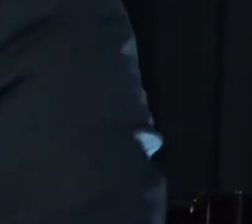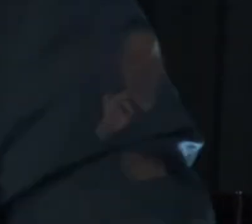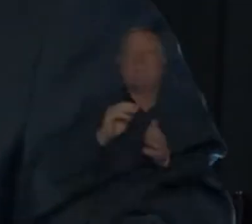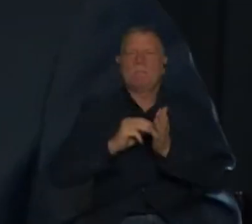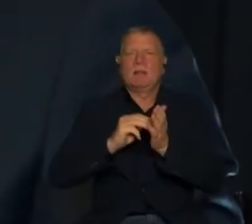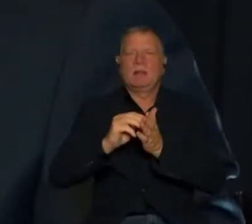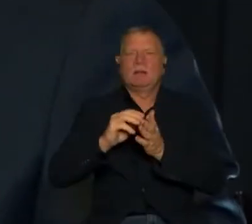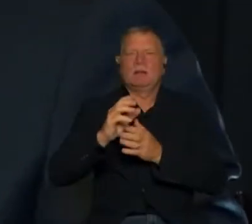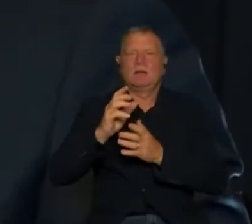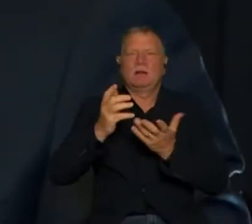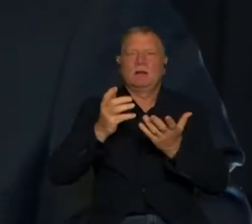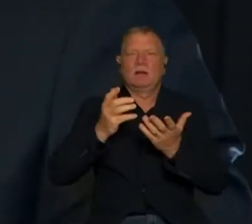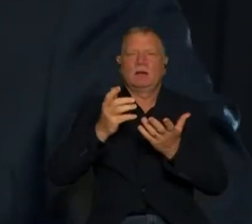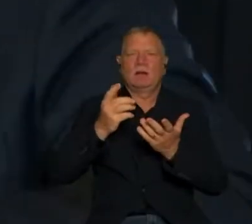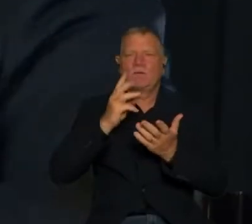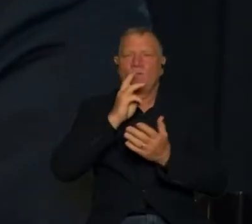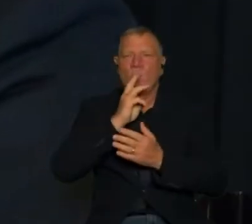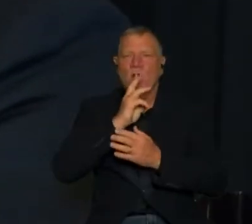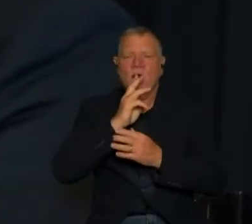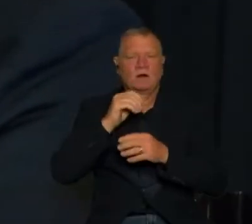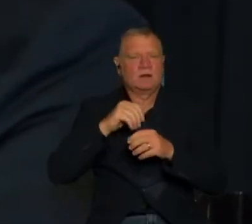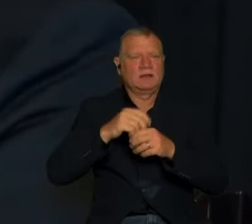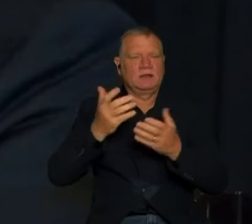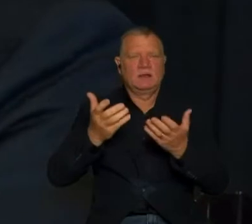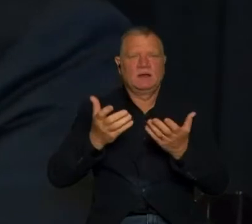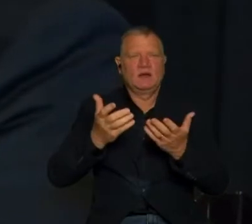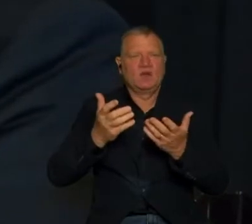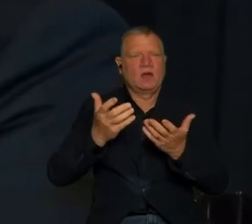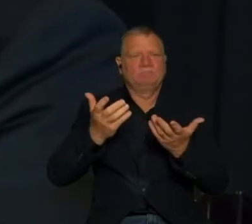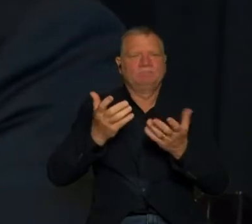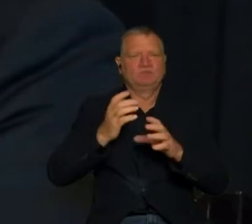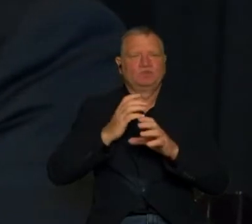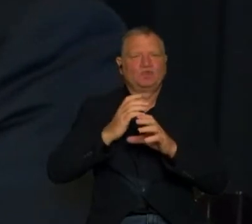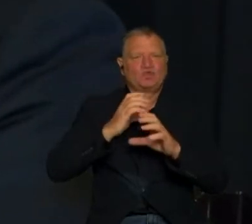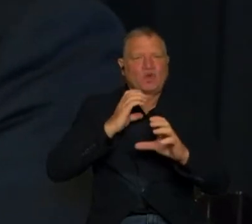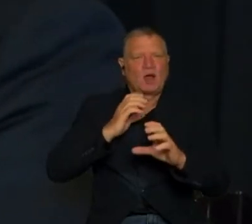of potable water in cistern trucks and